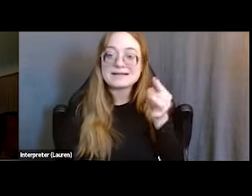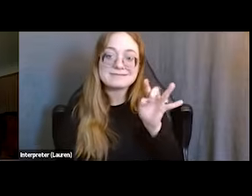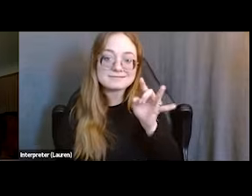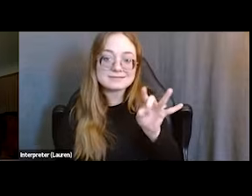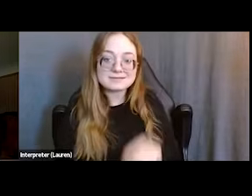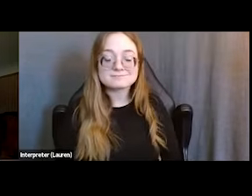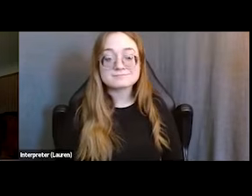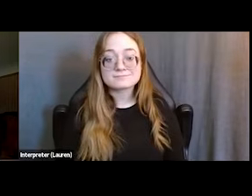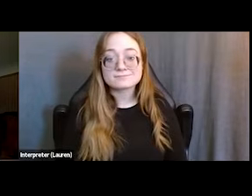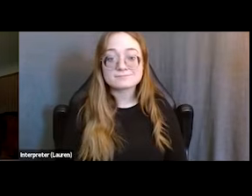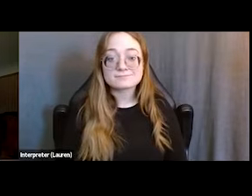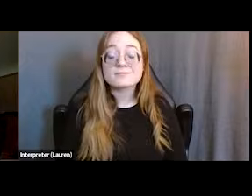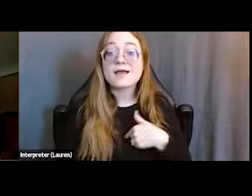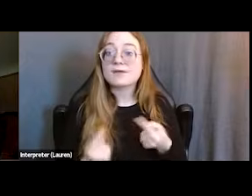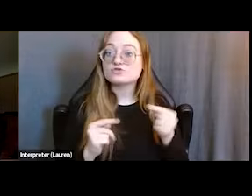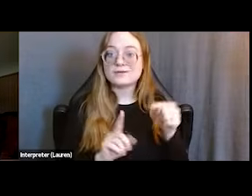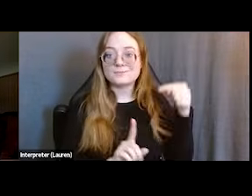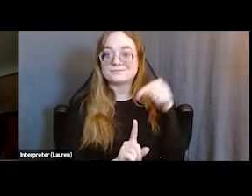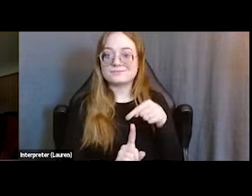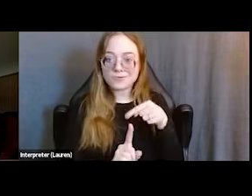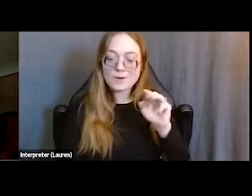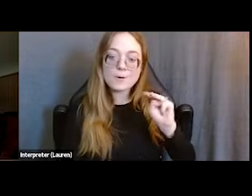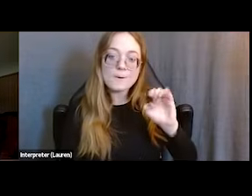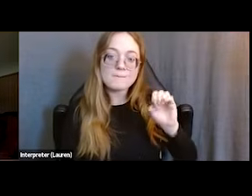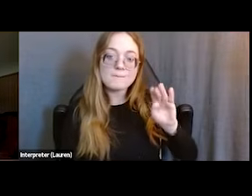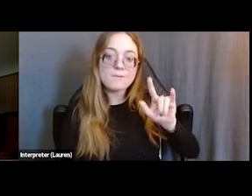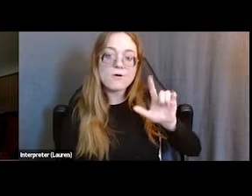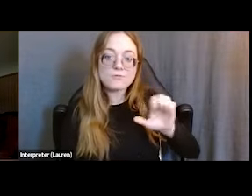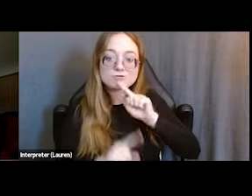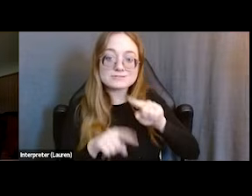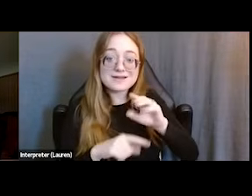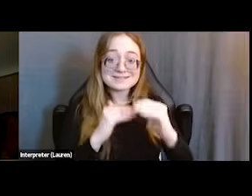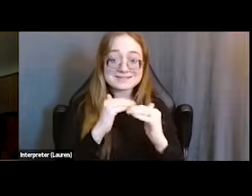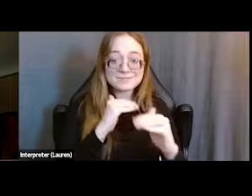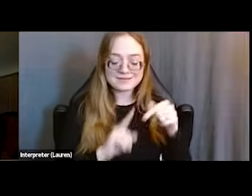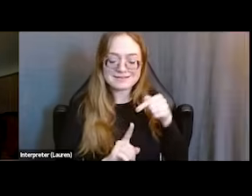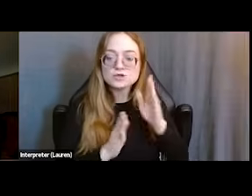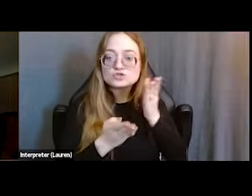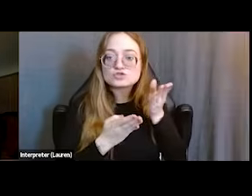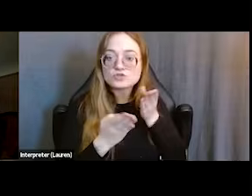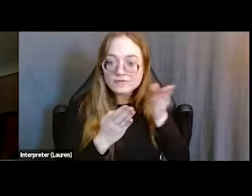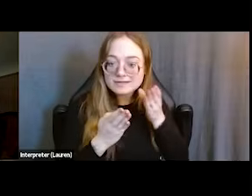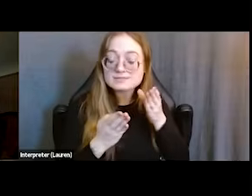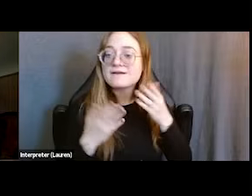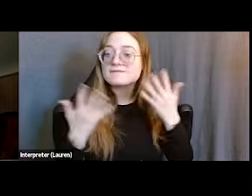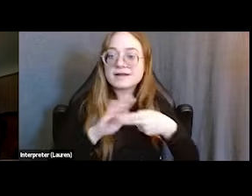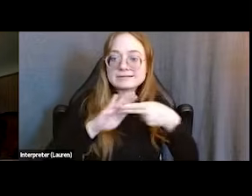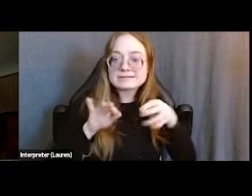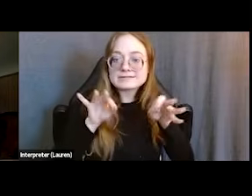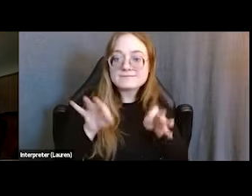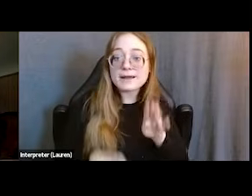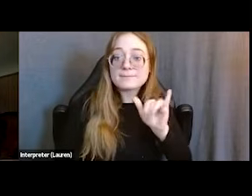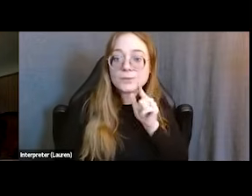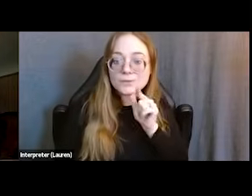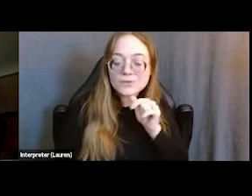So in other words, what I'm trying to say is that mobile response and stabilization is a service that has actually been defined by the individuals who